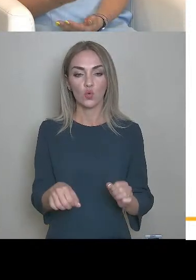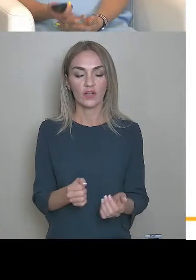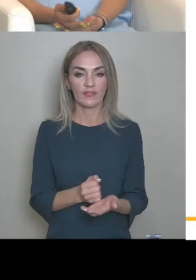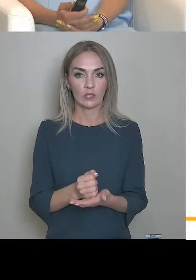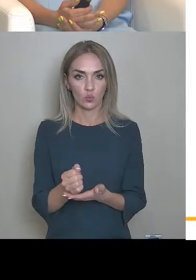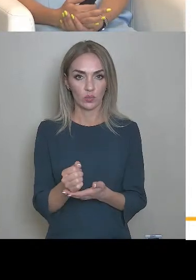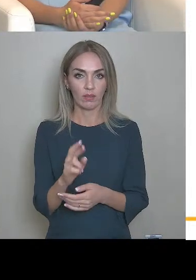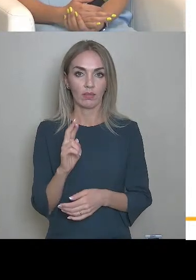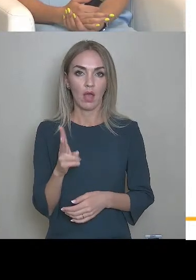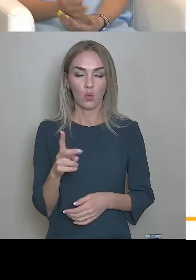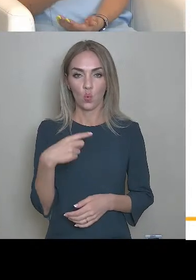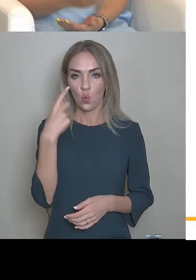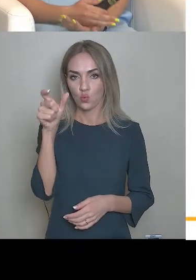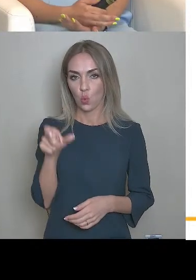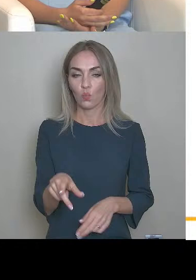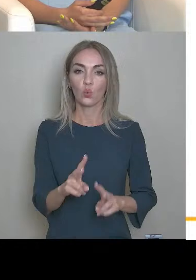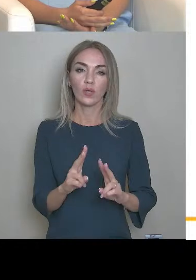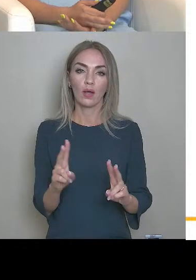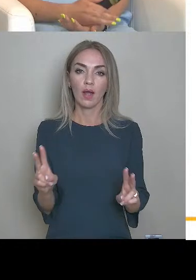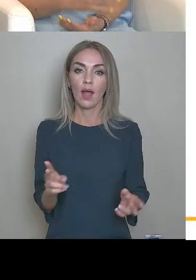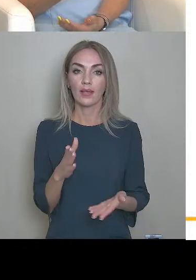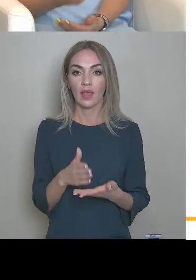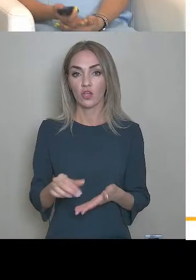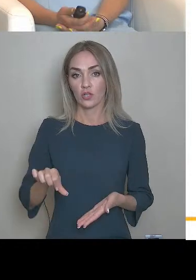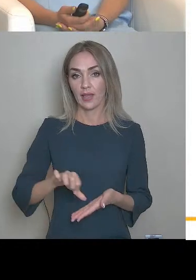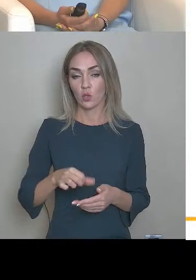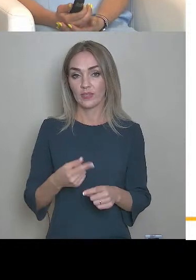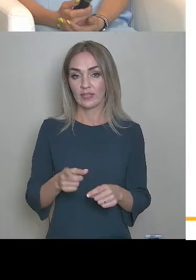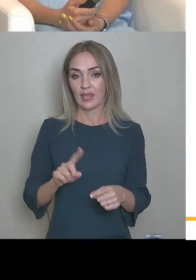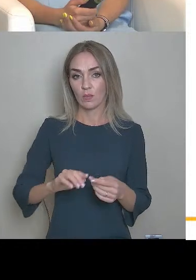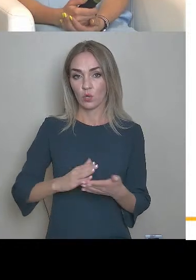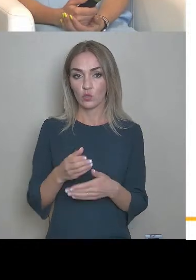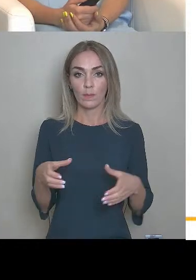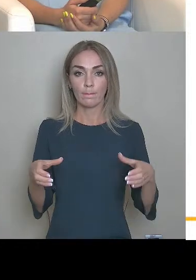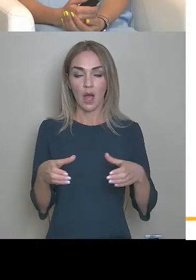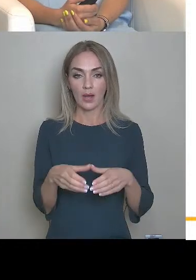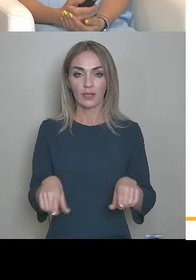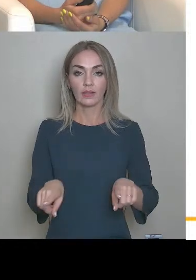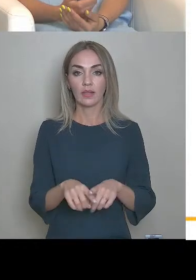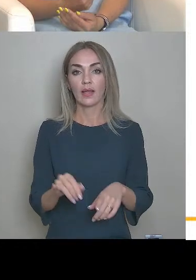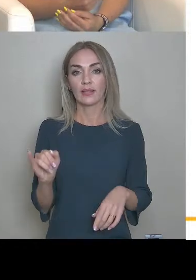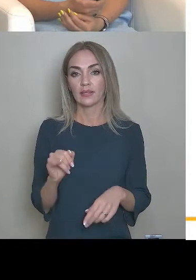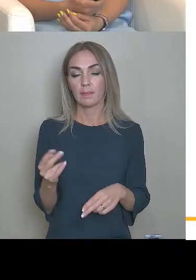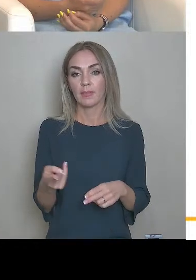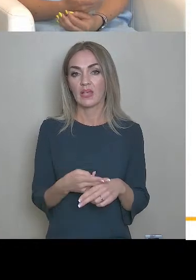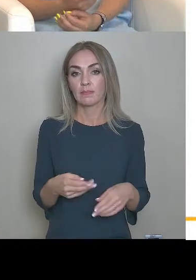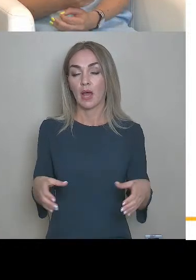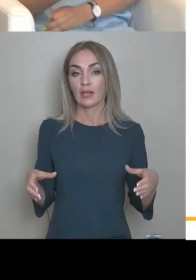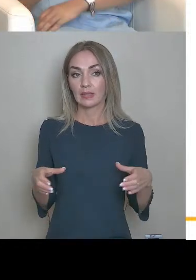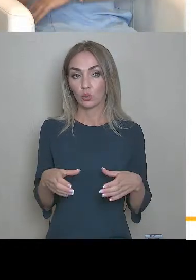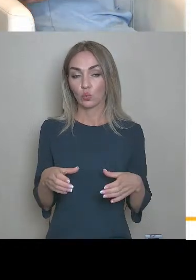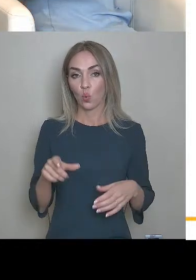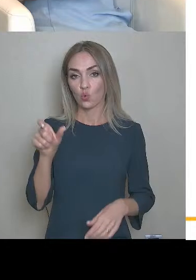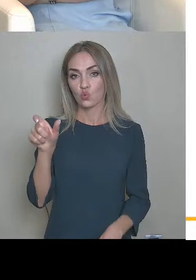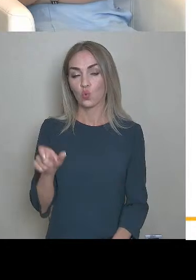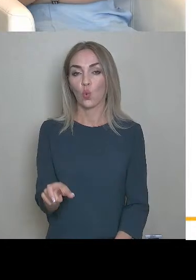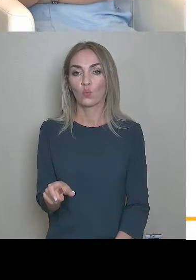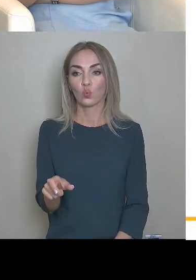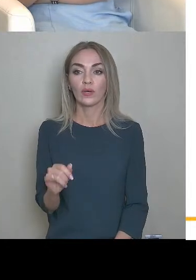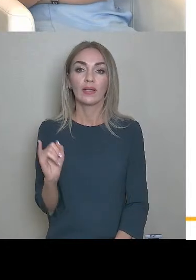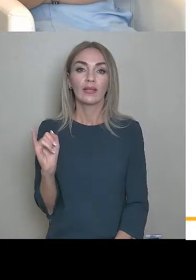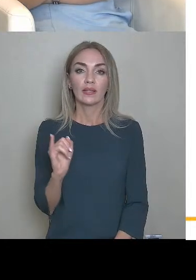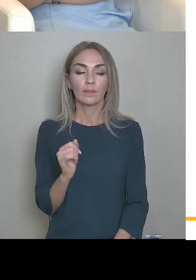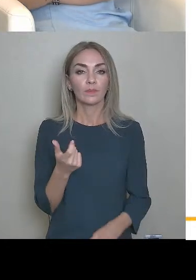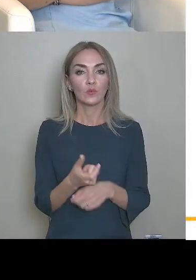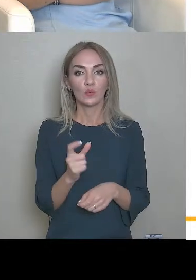party can nominate the person that is a member of the party, and the party